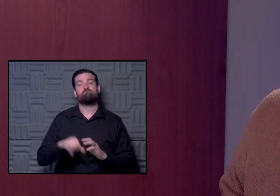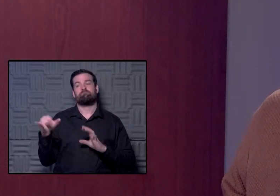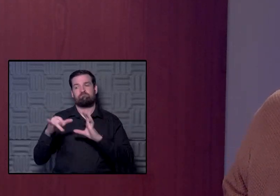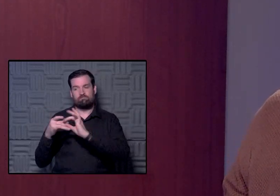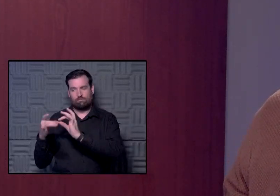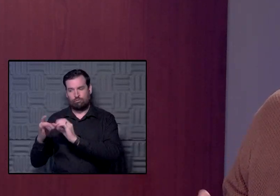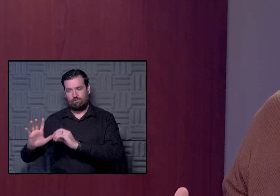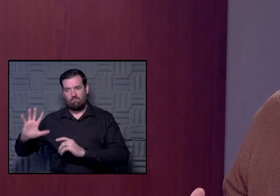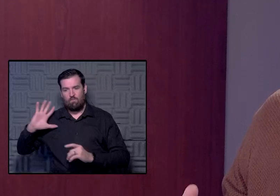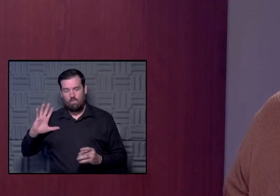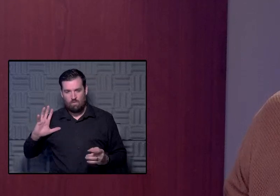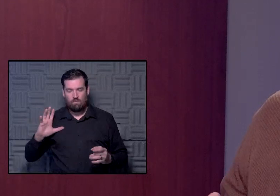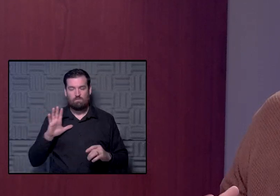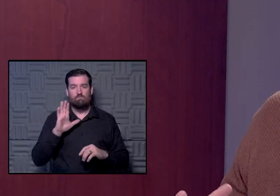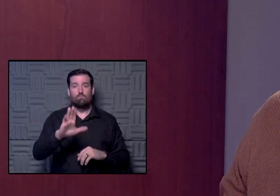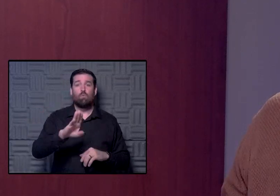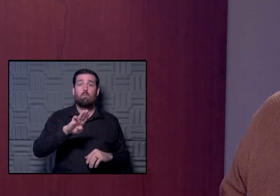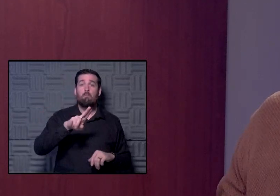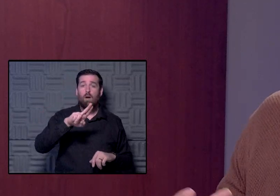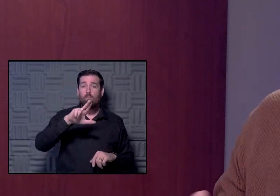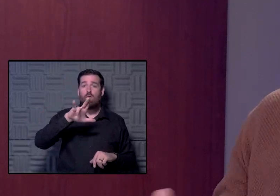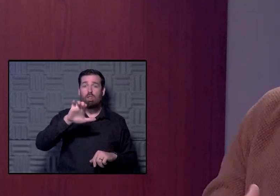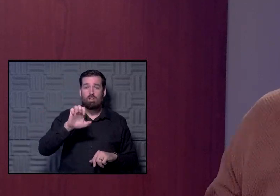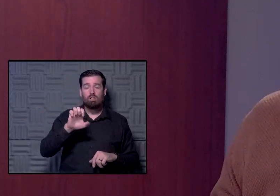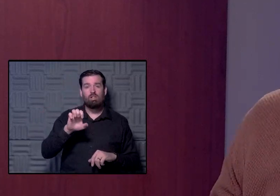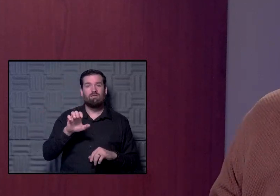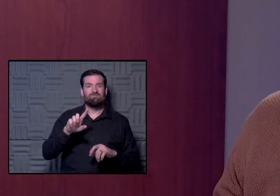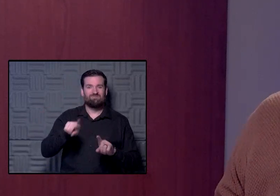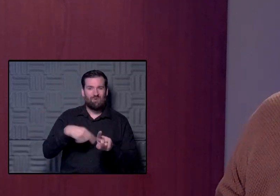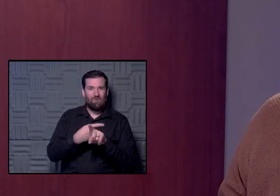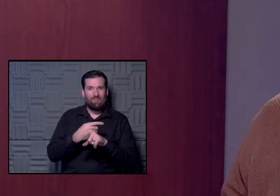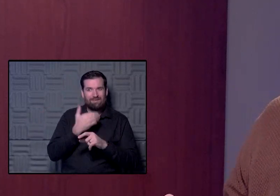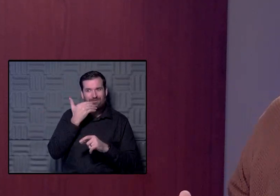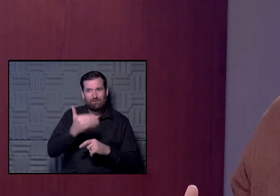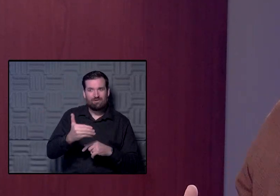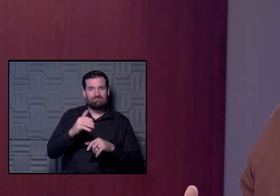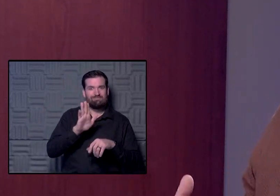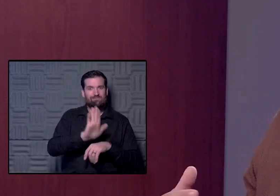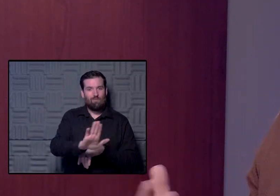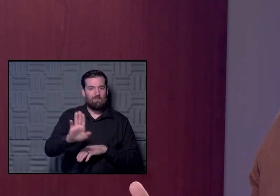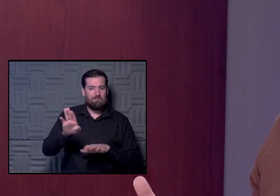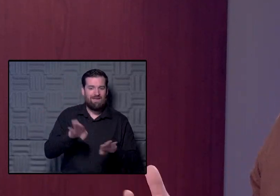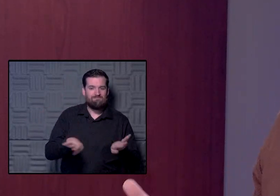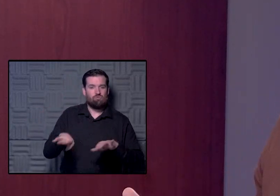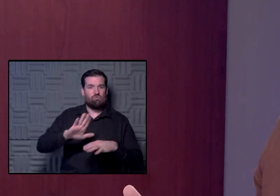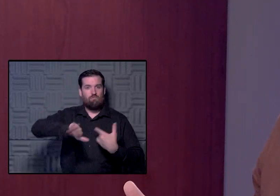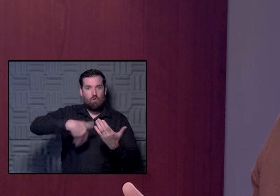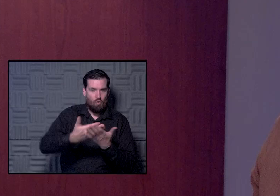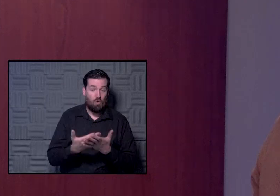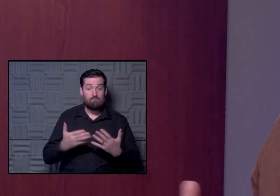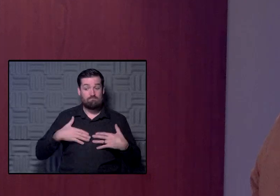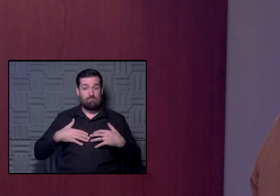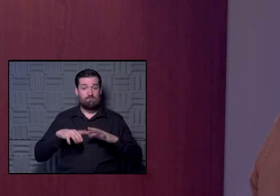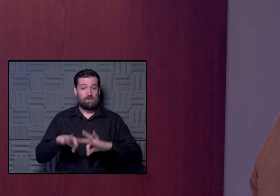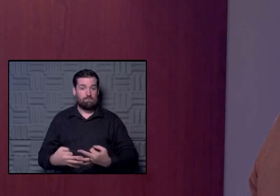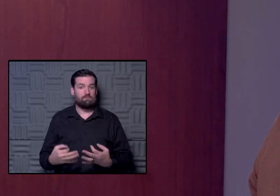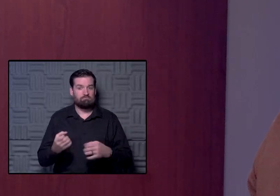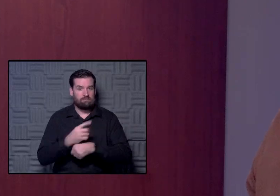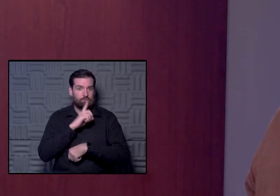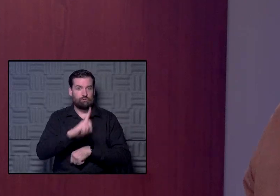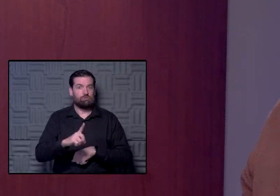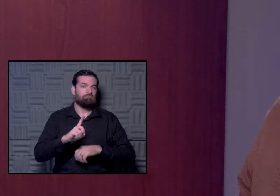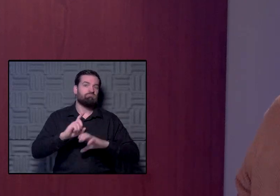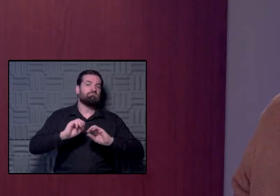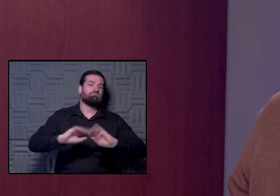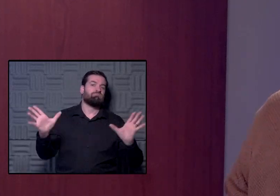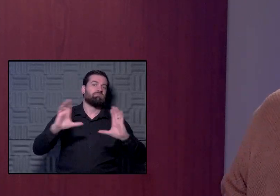talking about before, your bubble is only as good as everyone's behaviors in your bubble. So that's what I do in my family. We just make sure that we all have